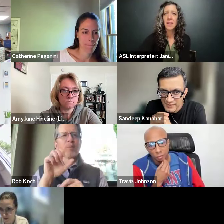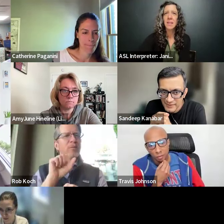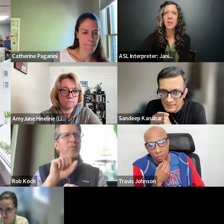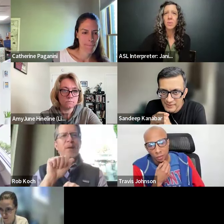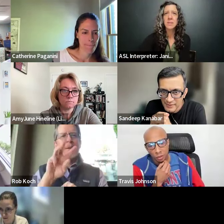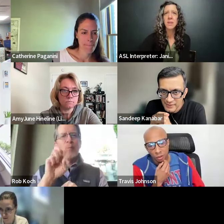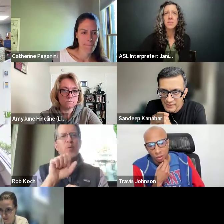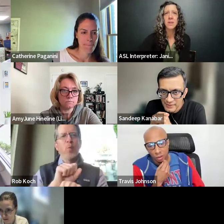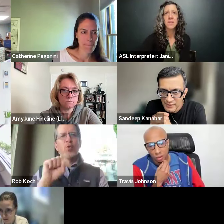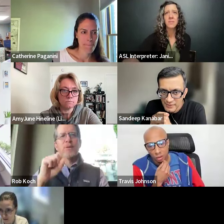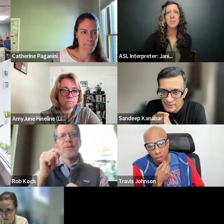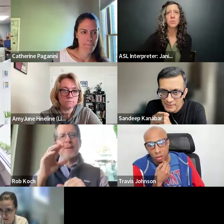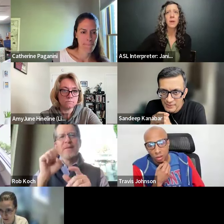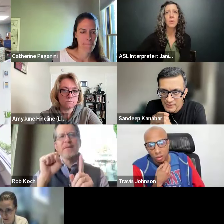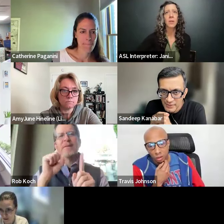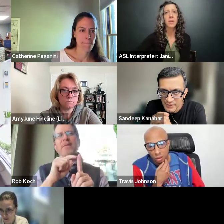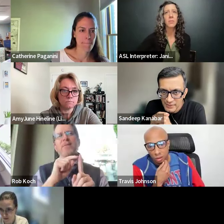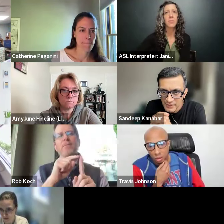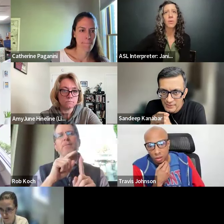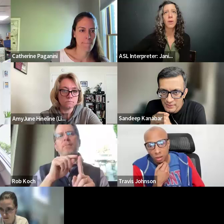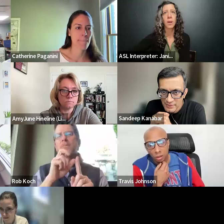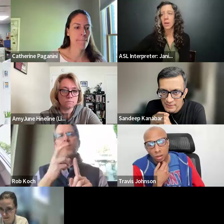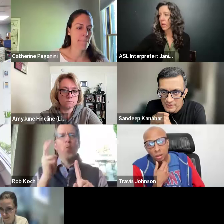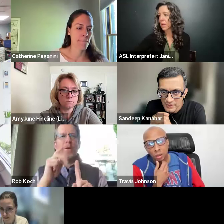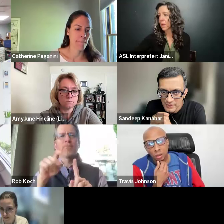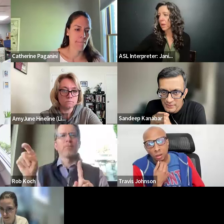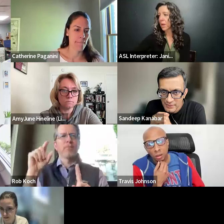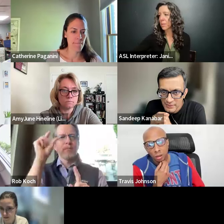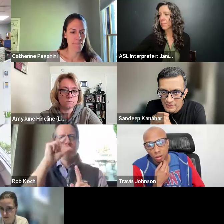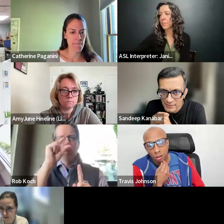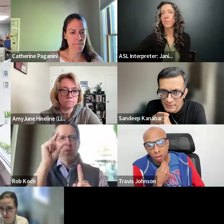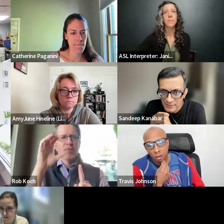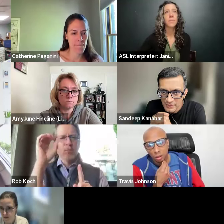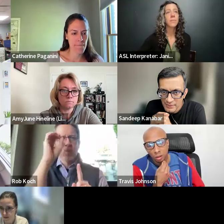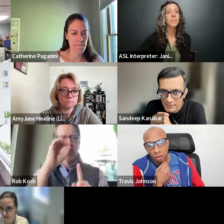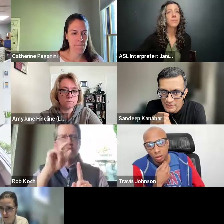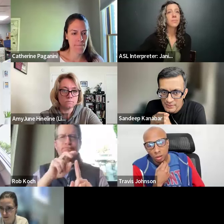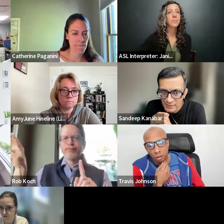I feel like there was another deaf individual that worked there before.